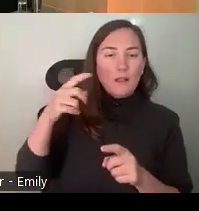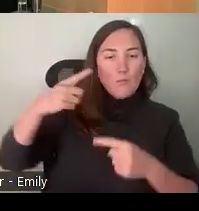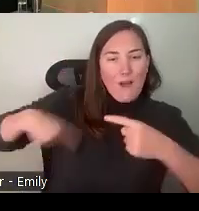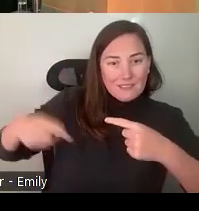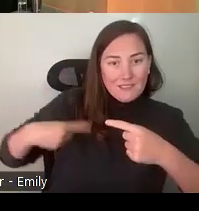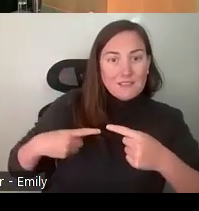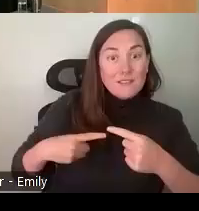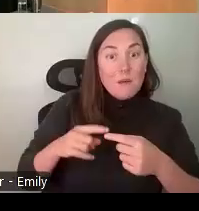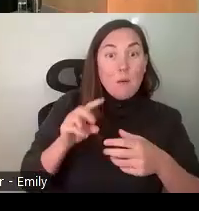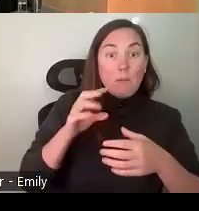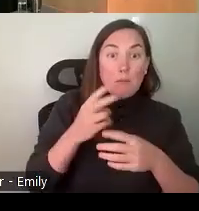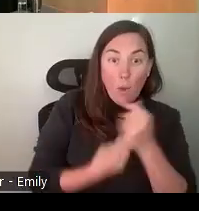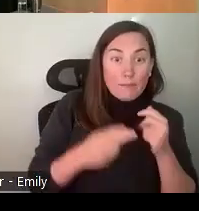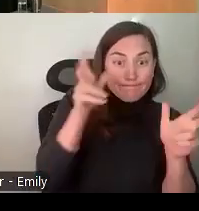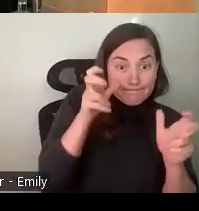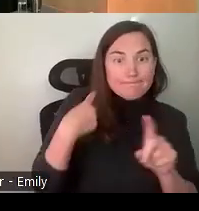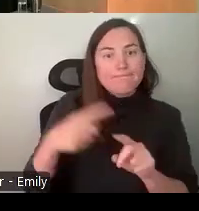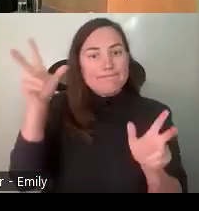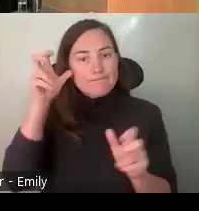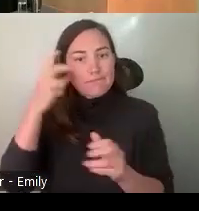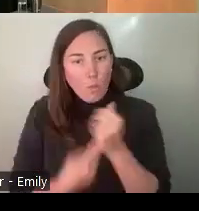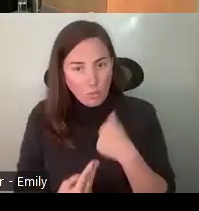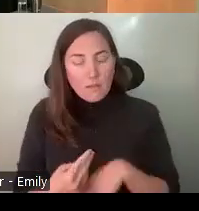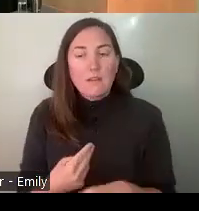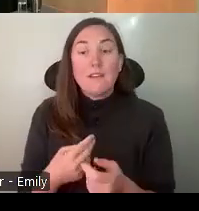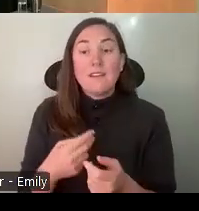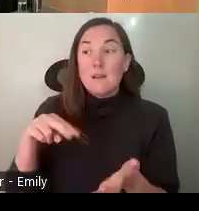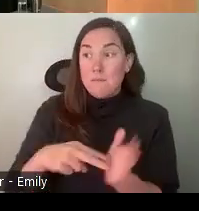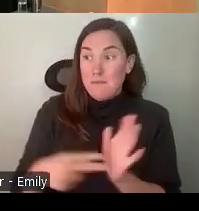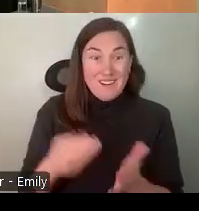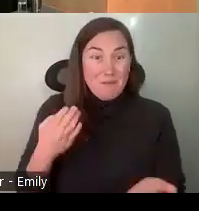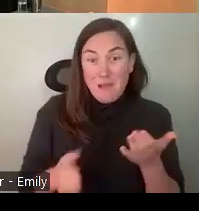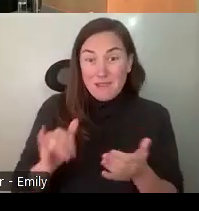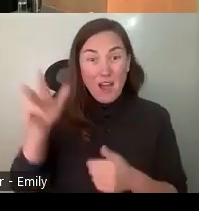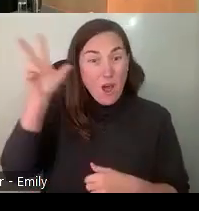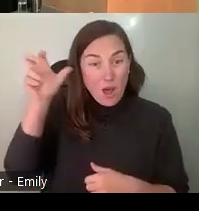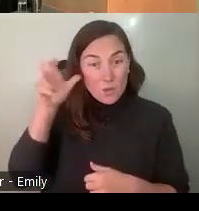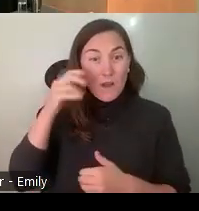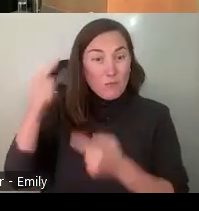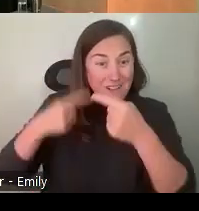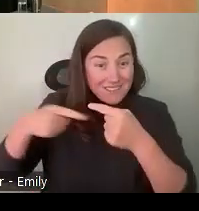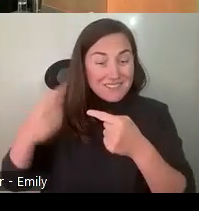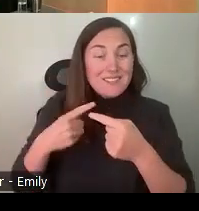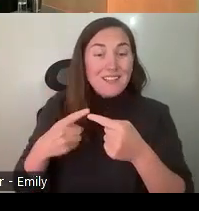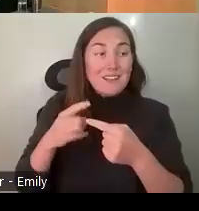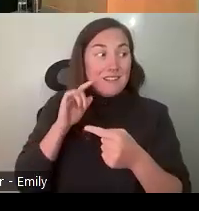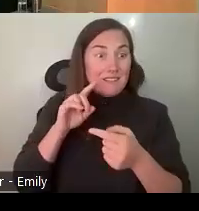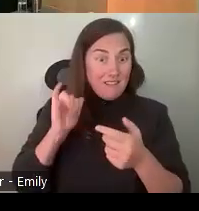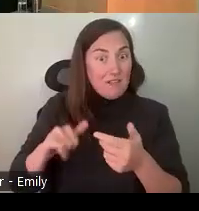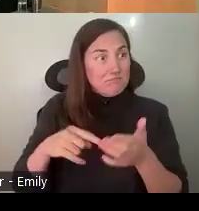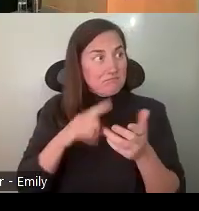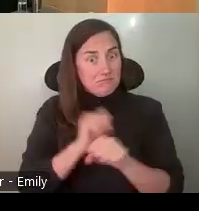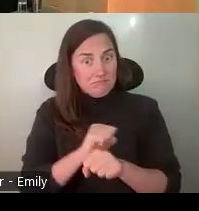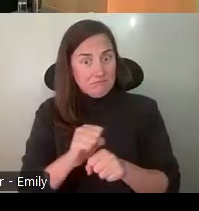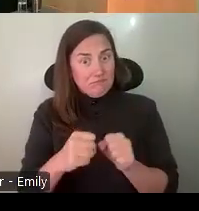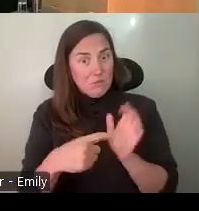auditory modality. So it's been posited that maybe the auditory processing impairments that characterize schizophrenia